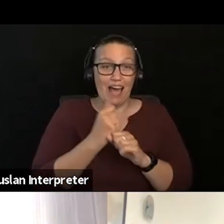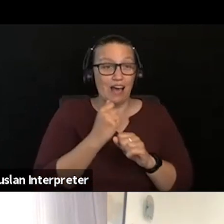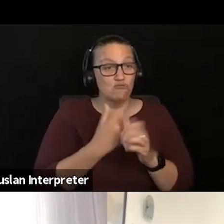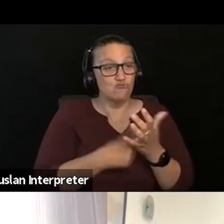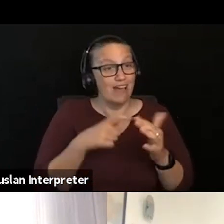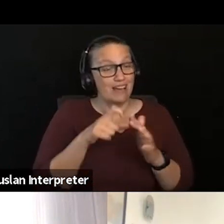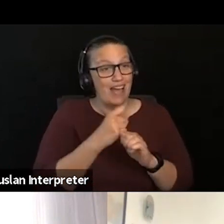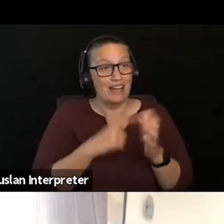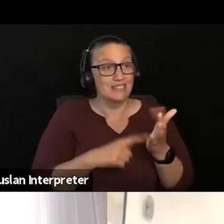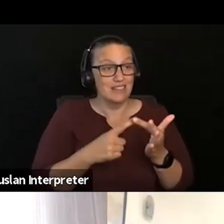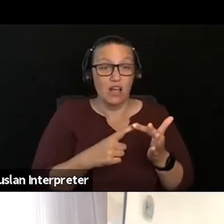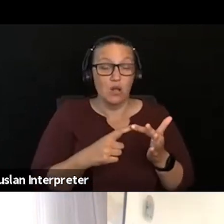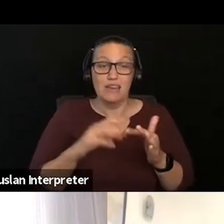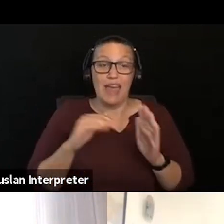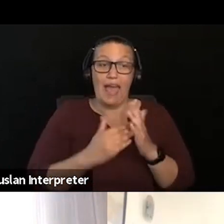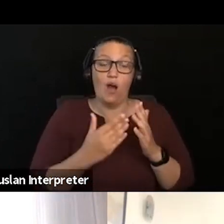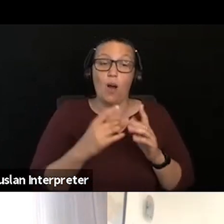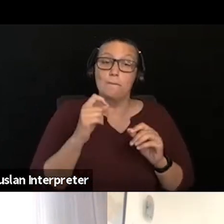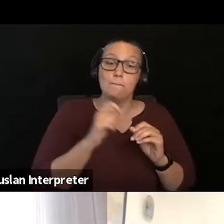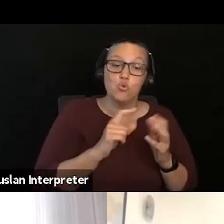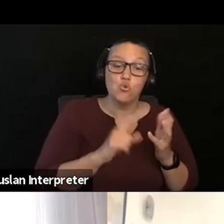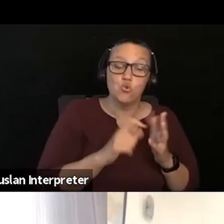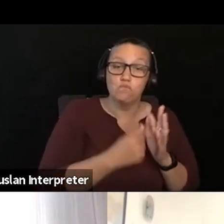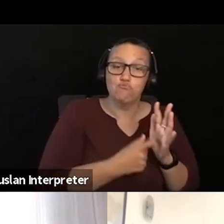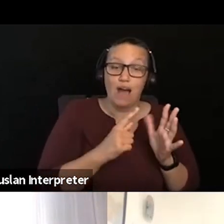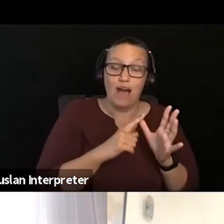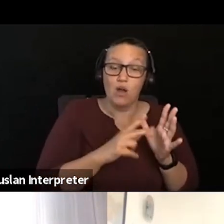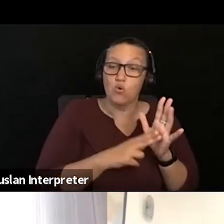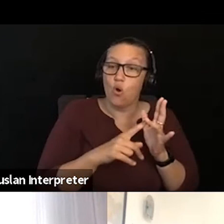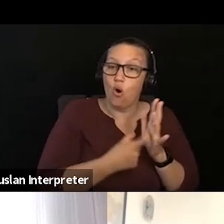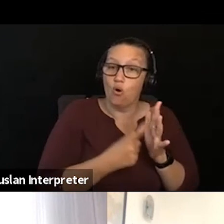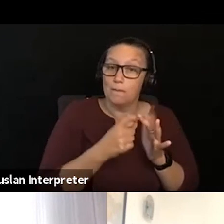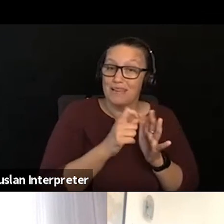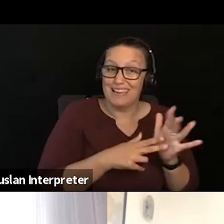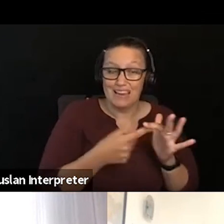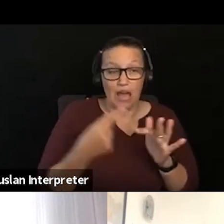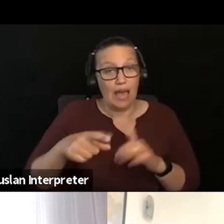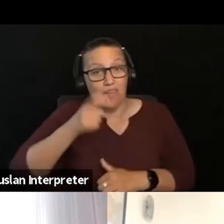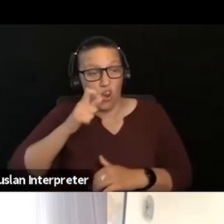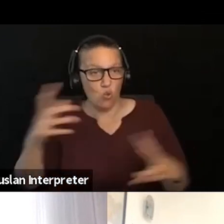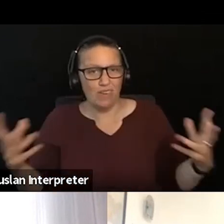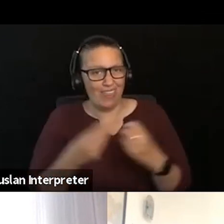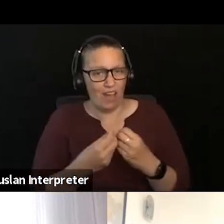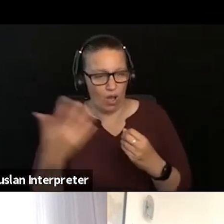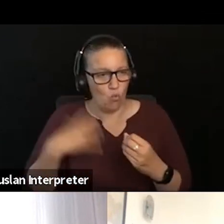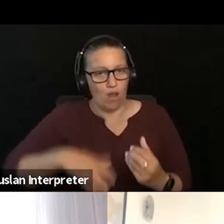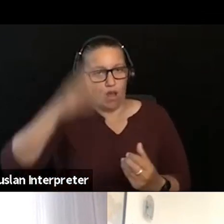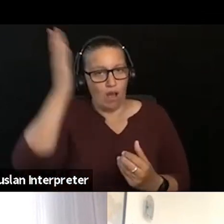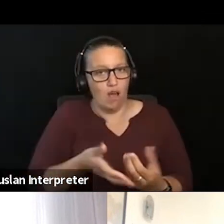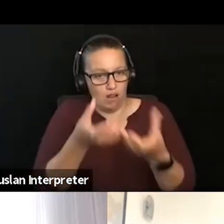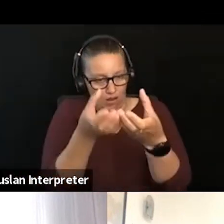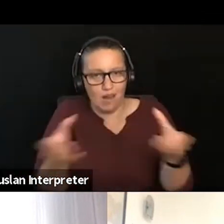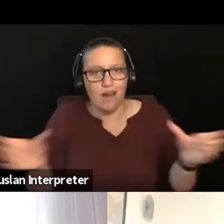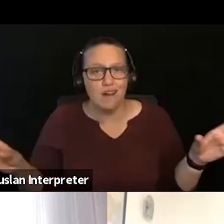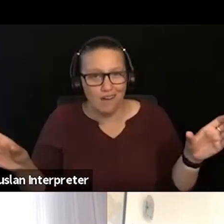identify how best to allocate these two treatments to different types of patients. that's what we're thinking at the moment.